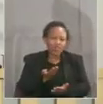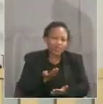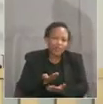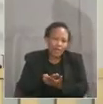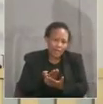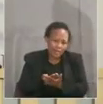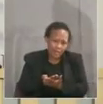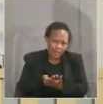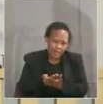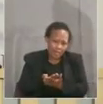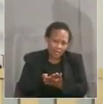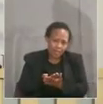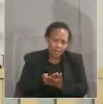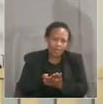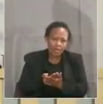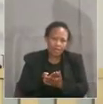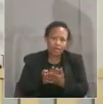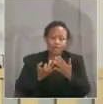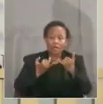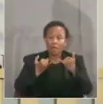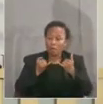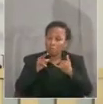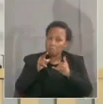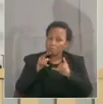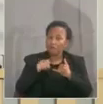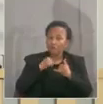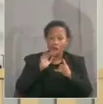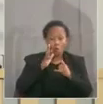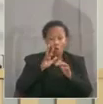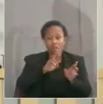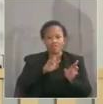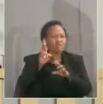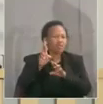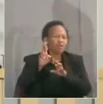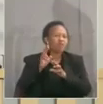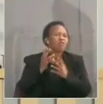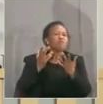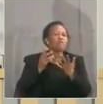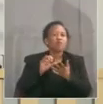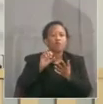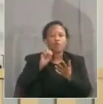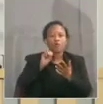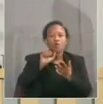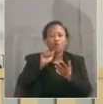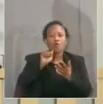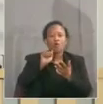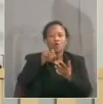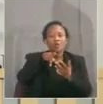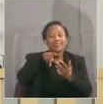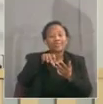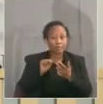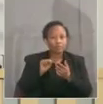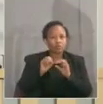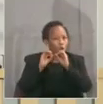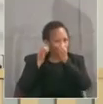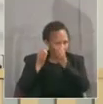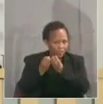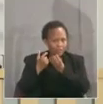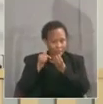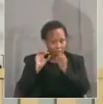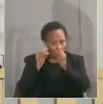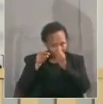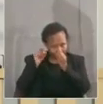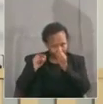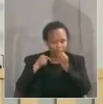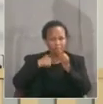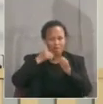It is taking the mode of, I will refer to the SAPS, the organization that I know very well,